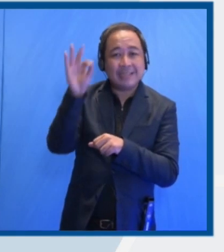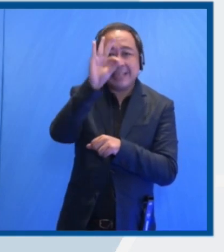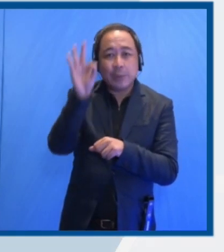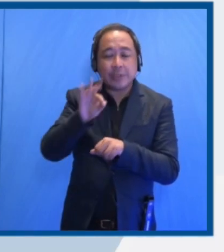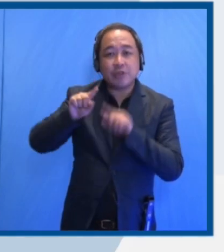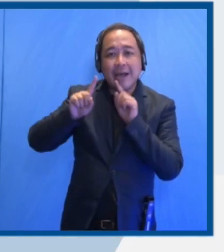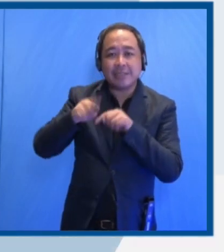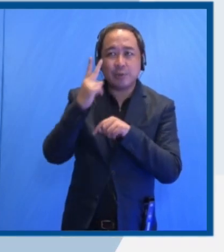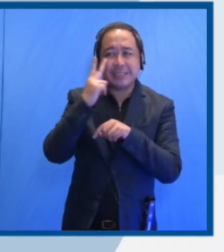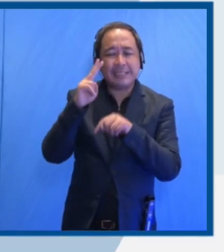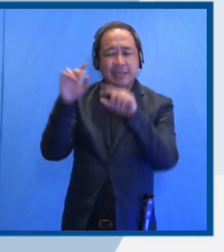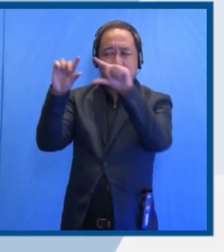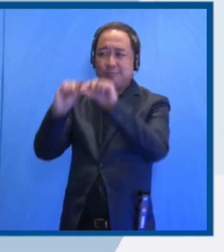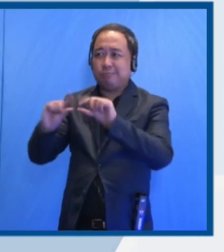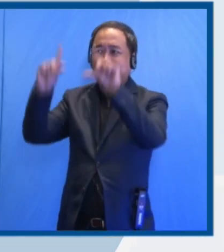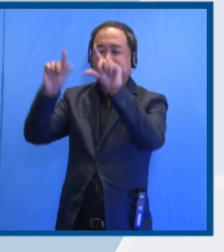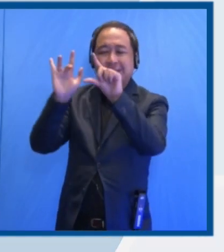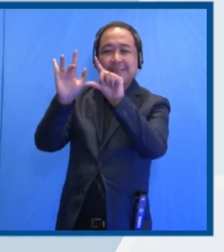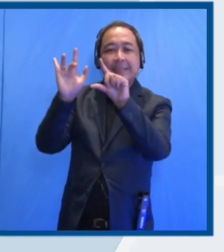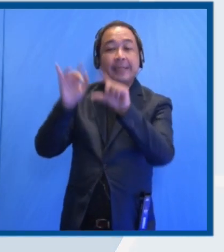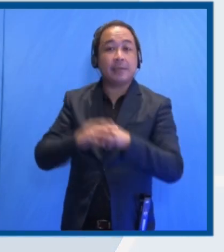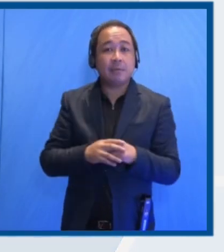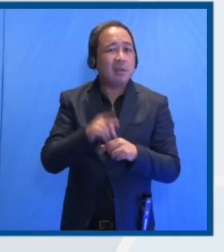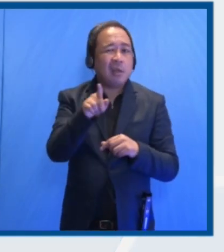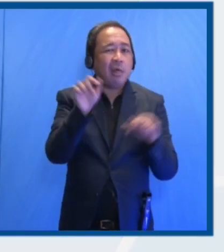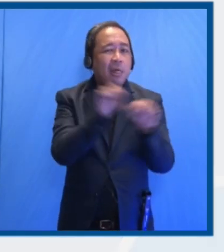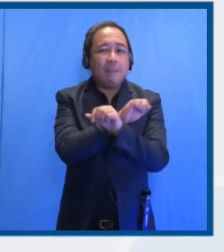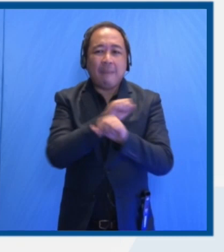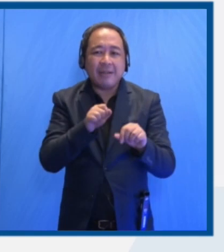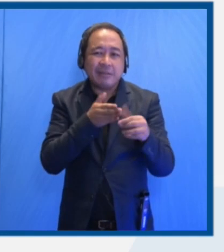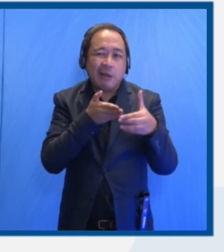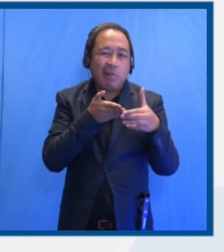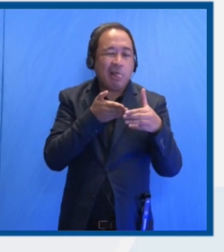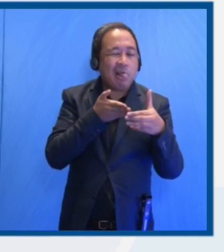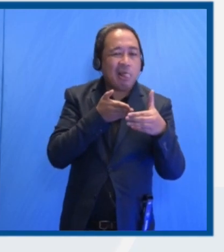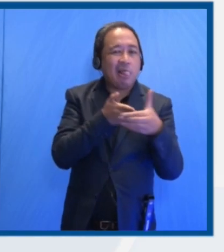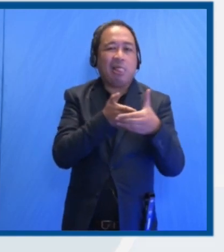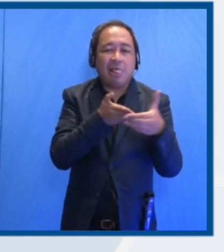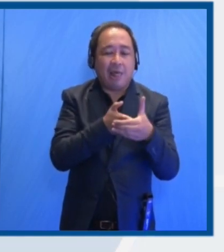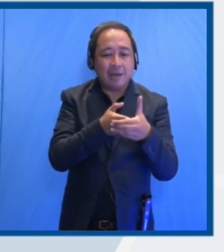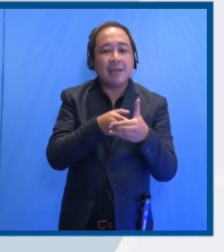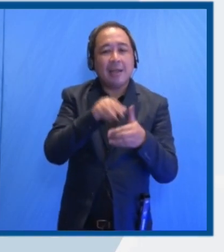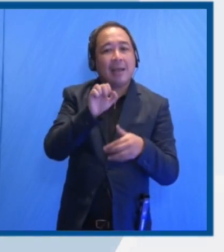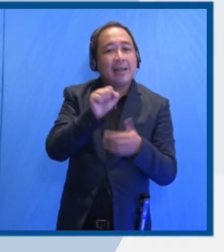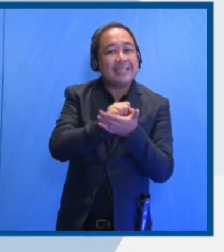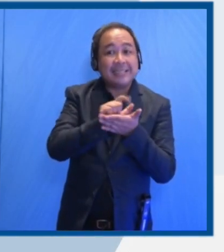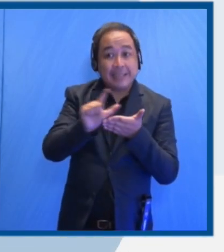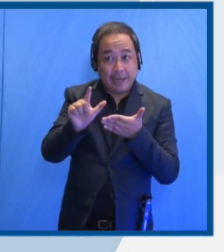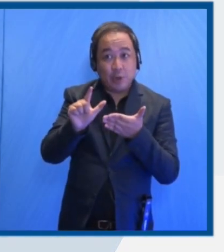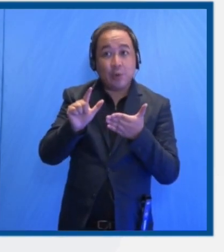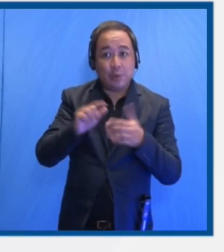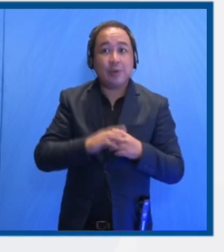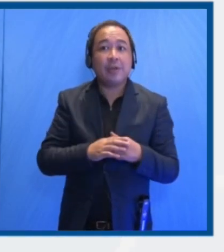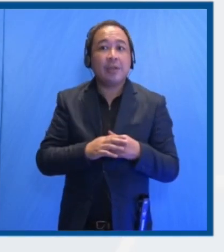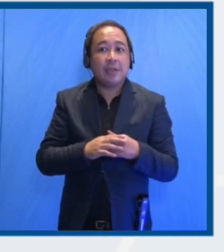If you are in the room and unable to use Slido, please raise your hand, and there are some support staff who will come